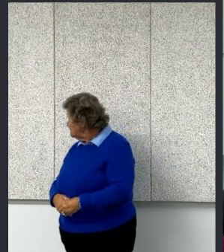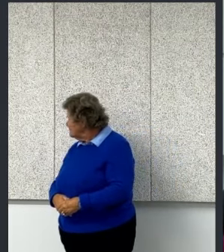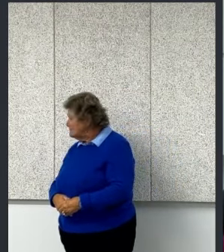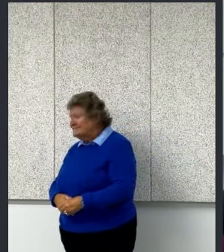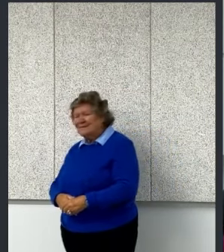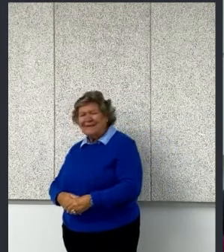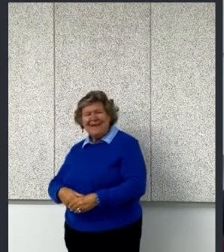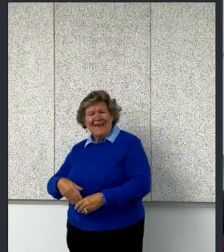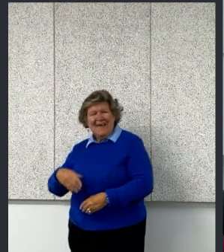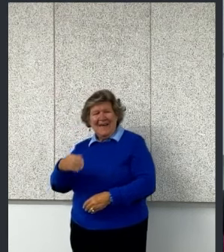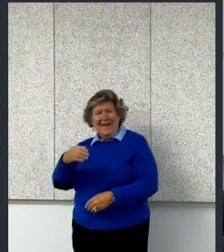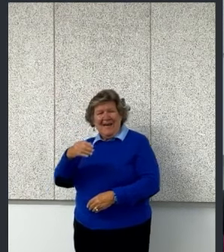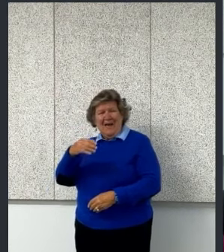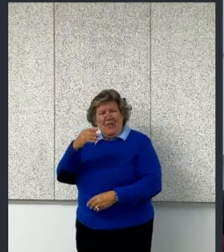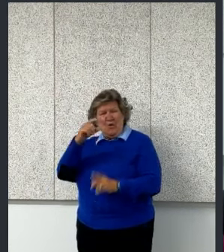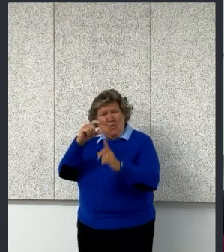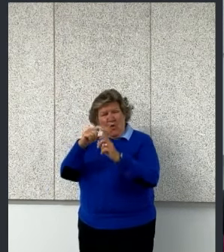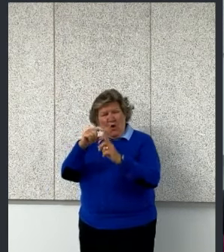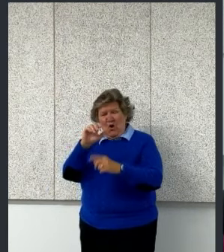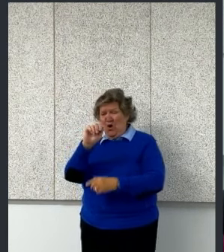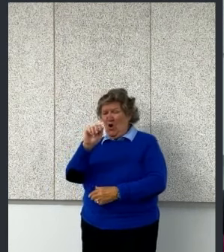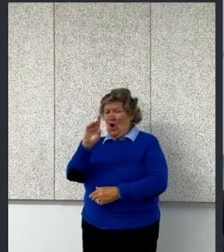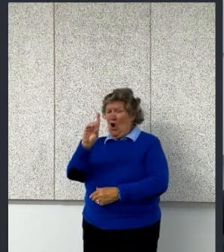I don't love the word audience anymore.